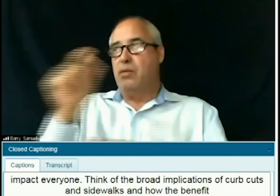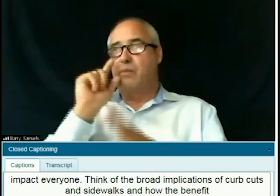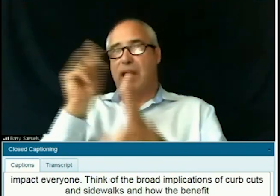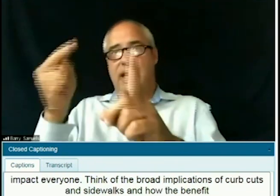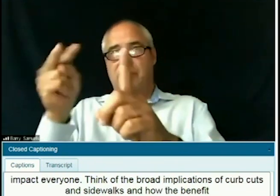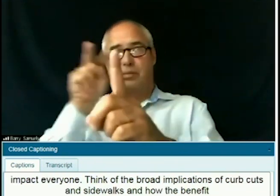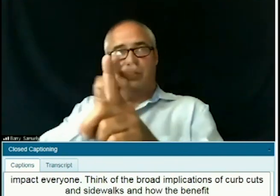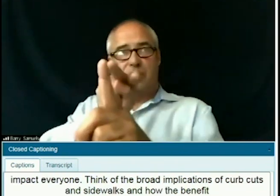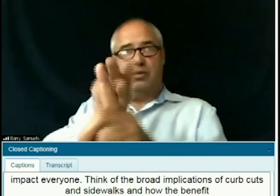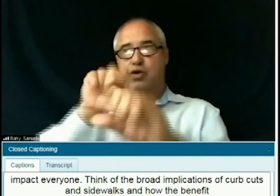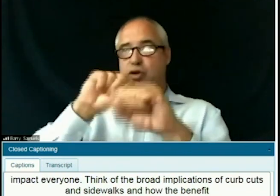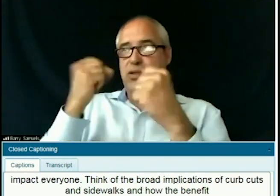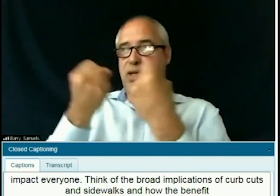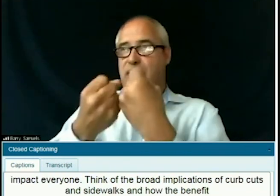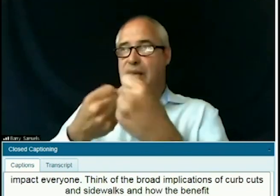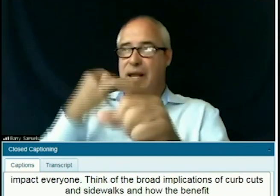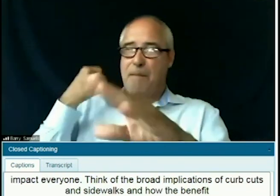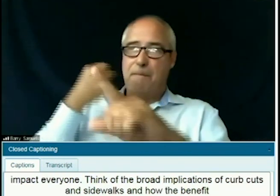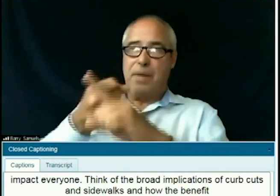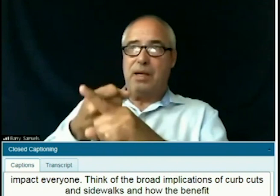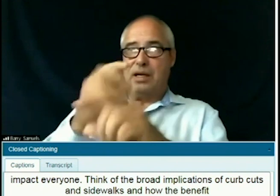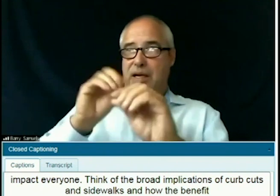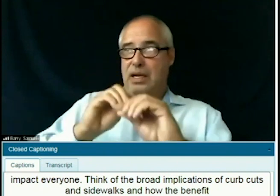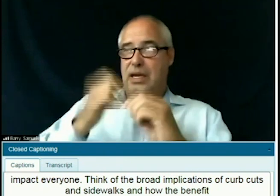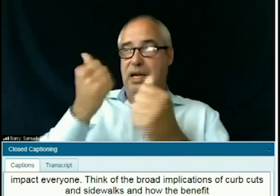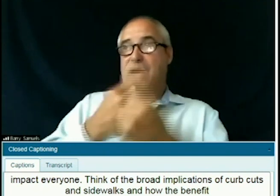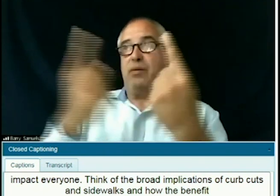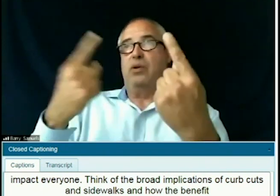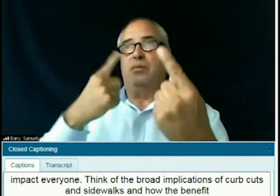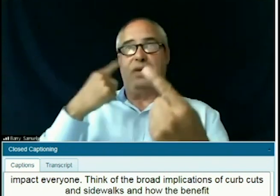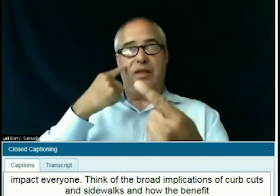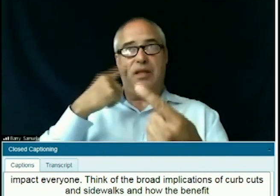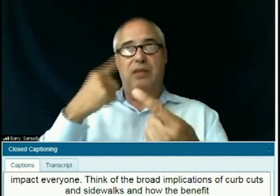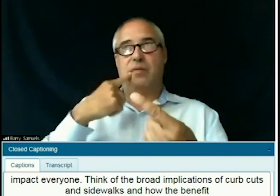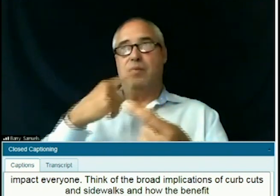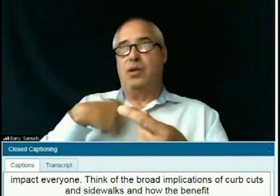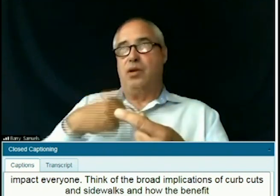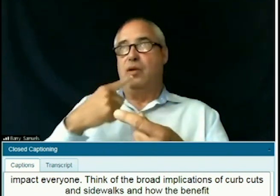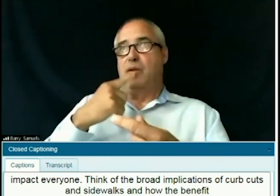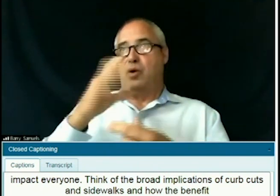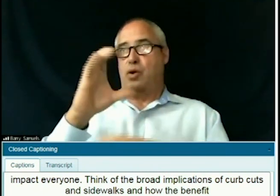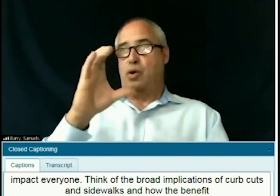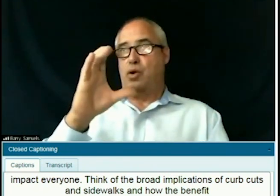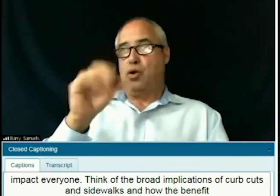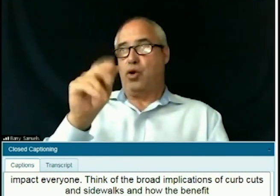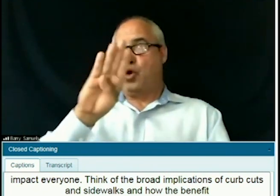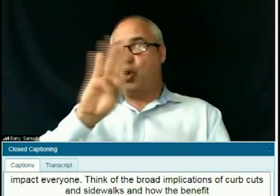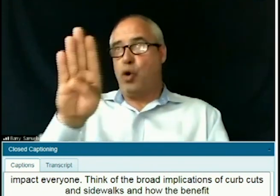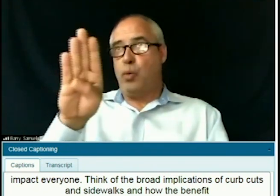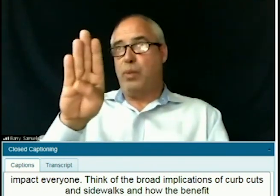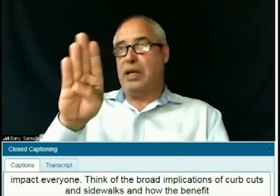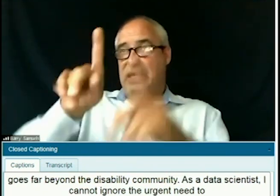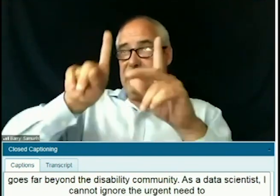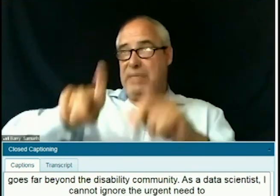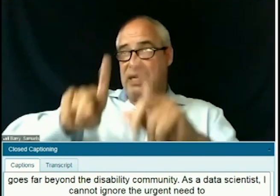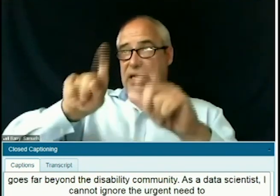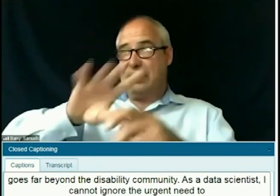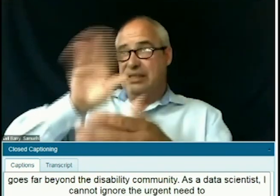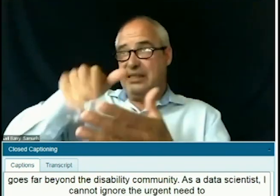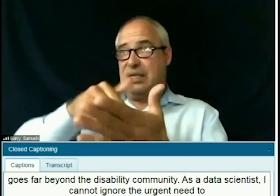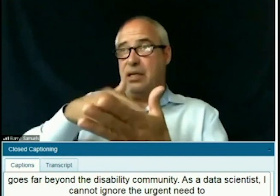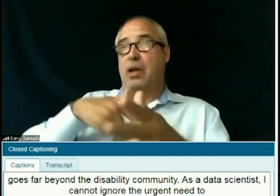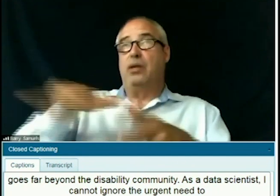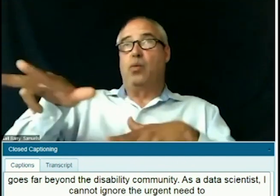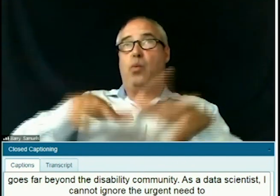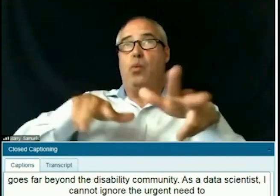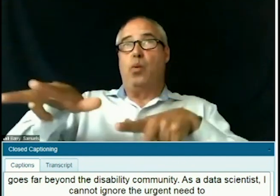impact everyone. Think of the broad implications of curb cuts and sidewalks and how the benefit goes far beyond the